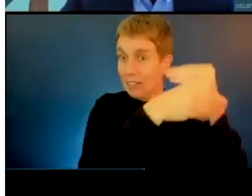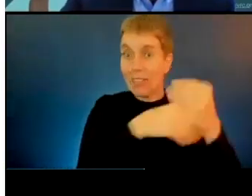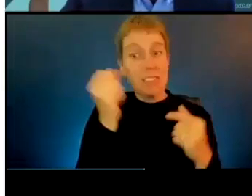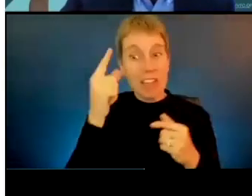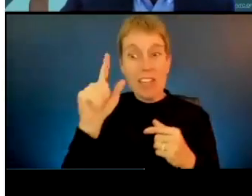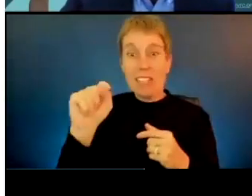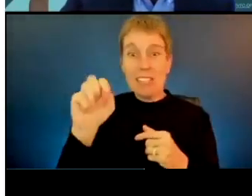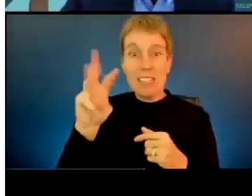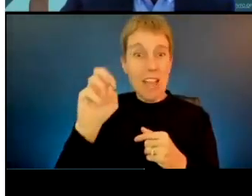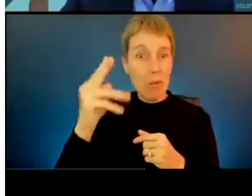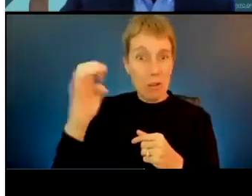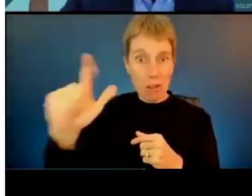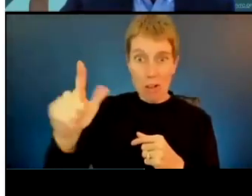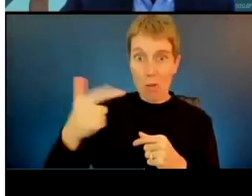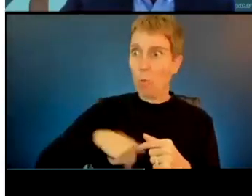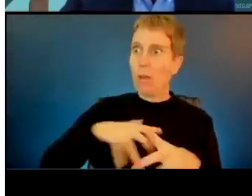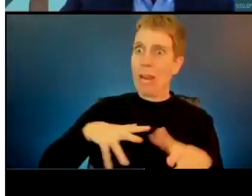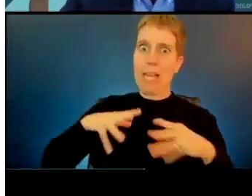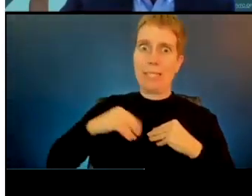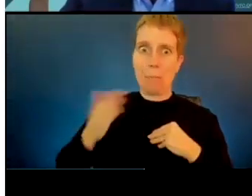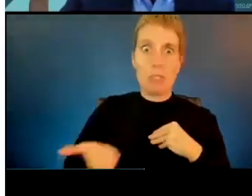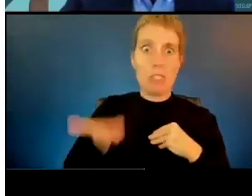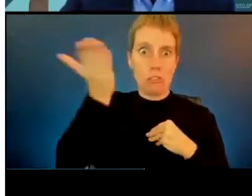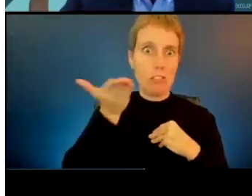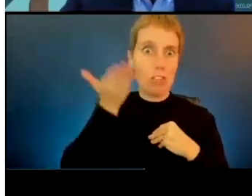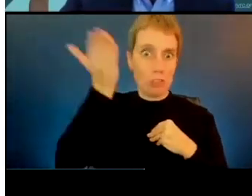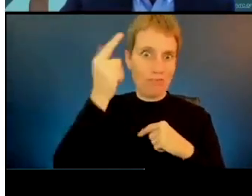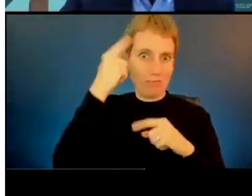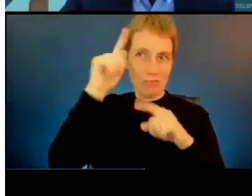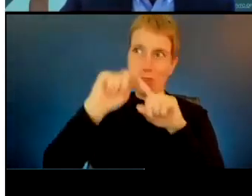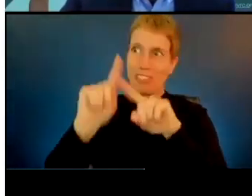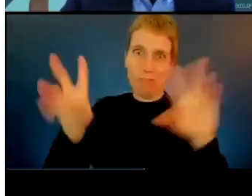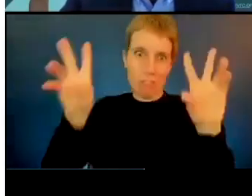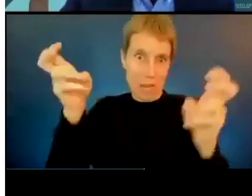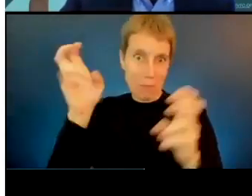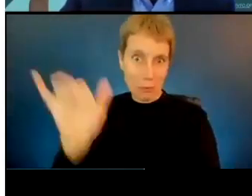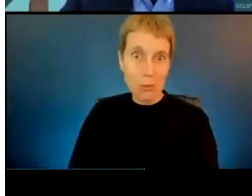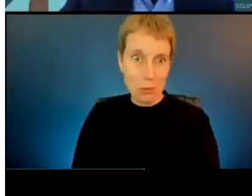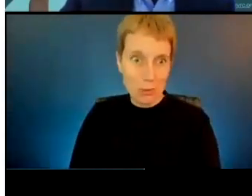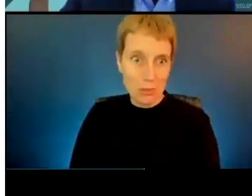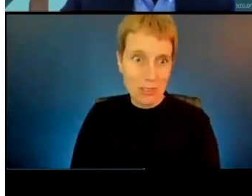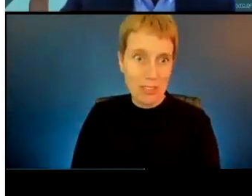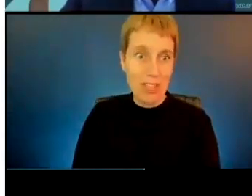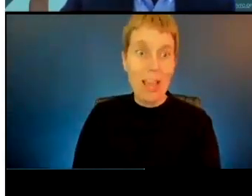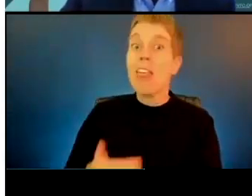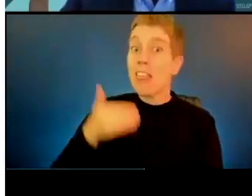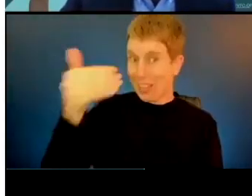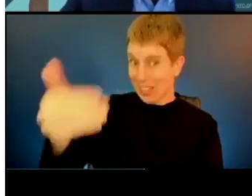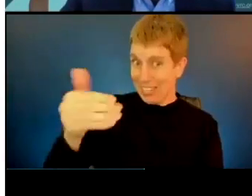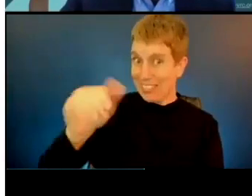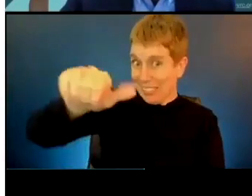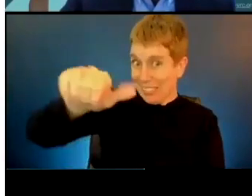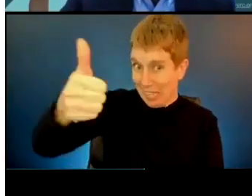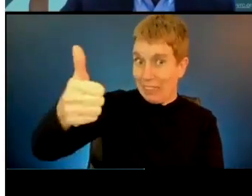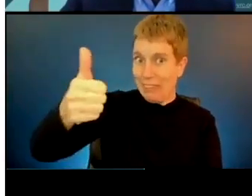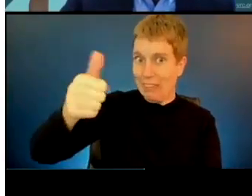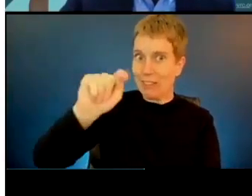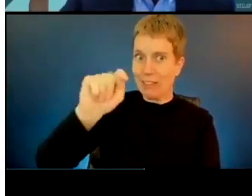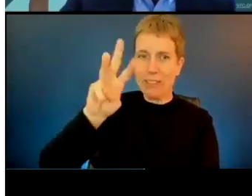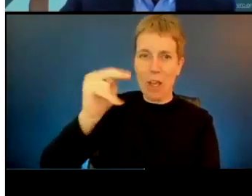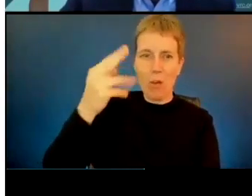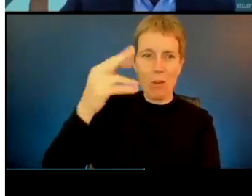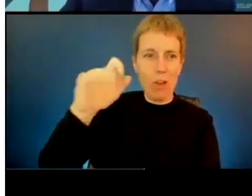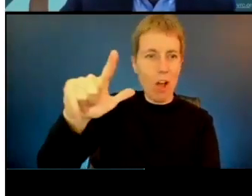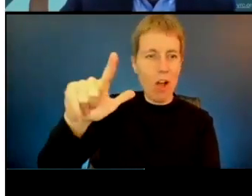them. Our 10th National Town Hall is scheduled for Thursday, May 23rd, and stay tuned for that topic.